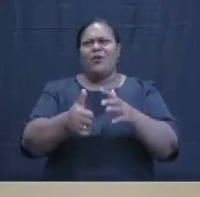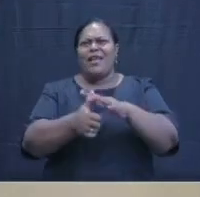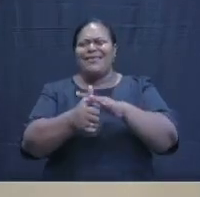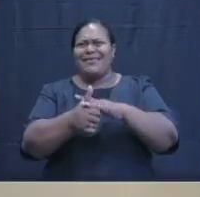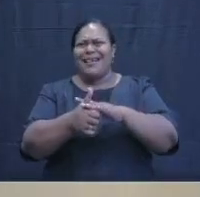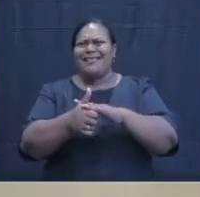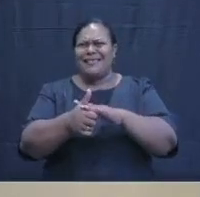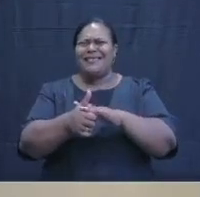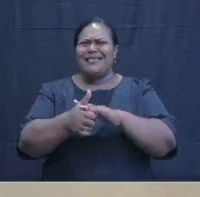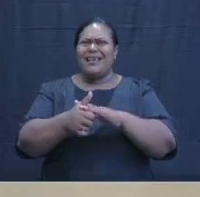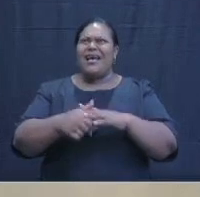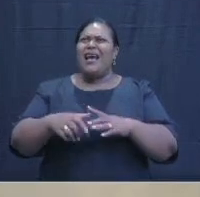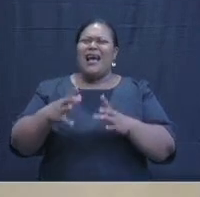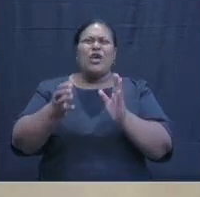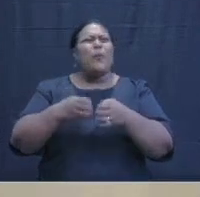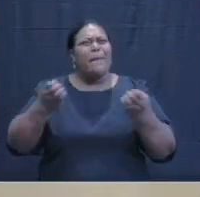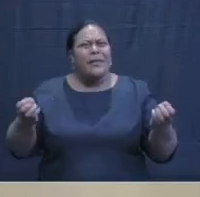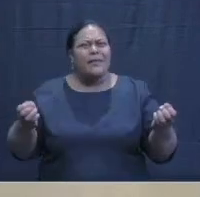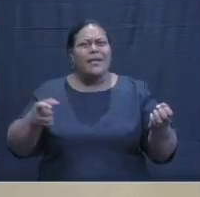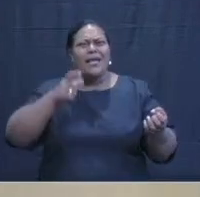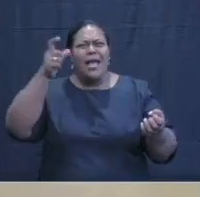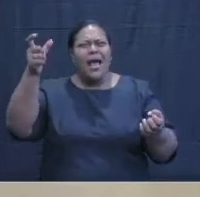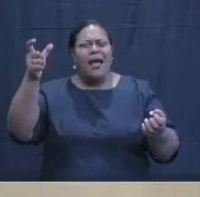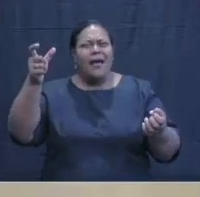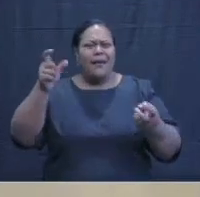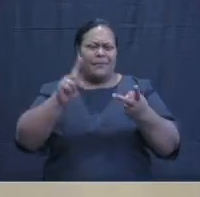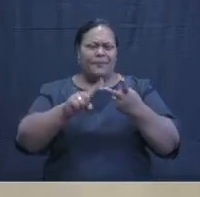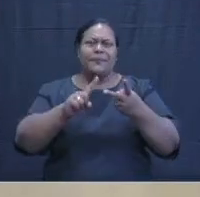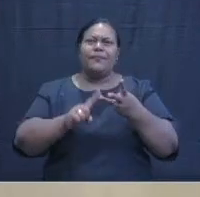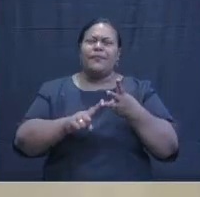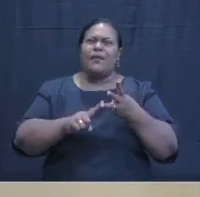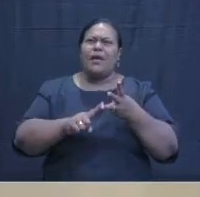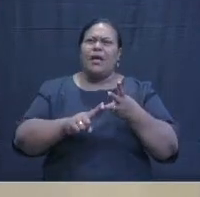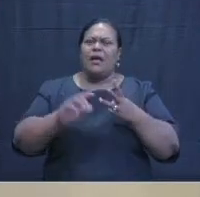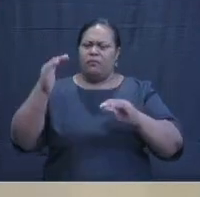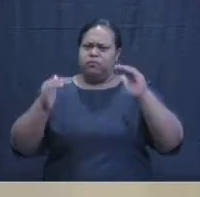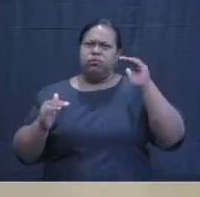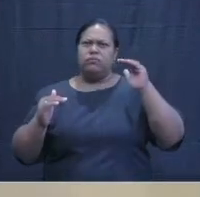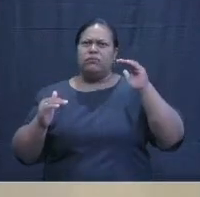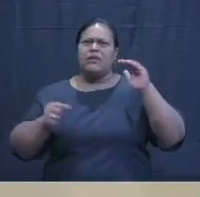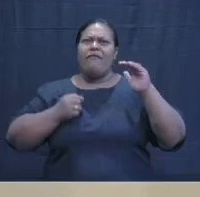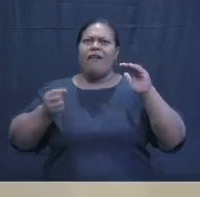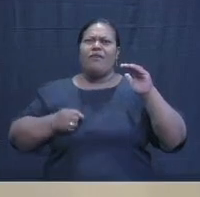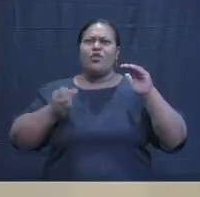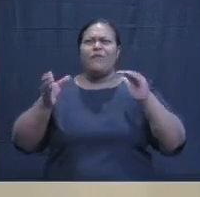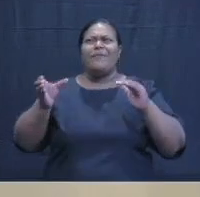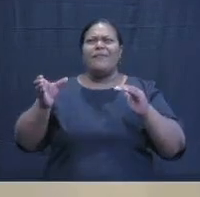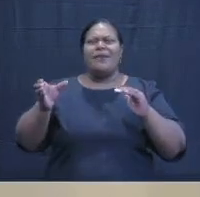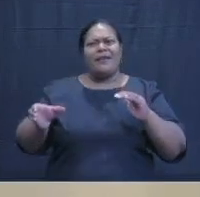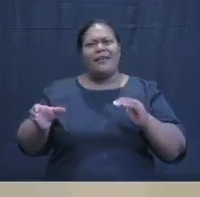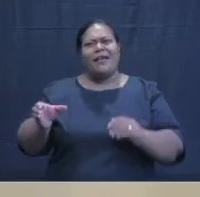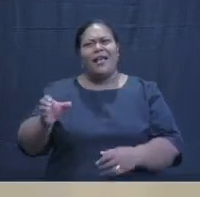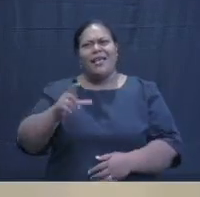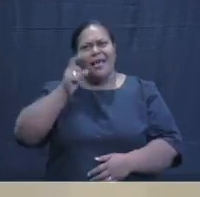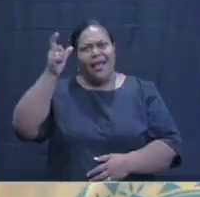accessing state-of-the-art equipment and treatment, and unequal survivorship care. That